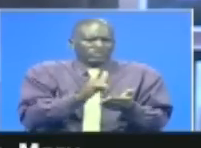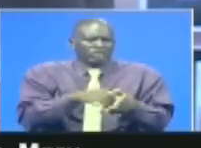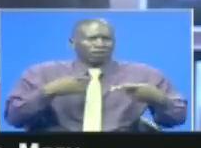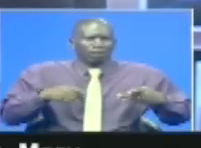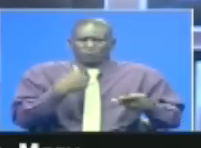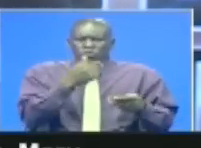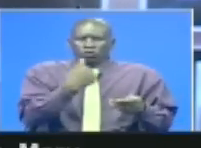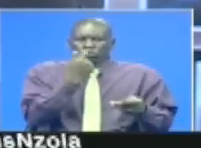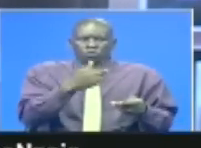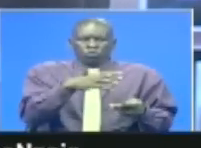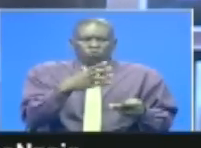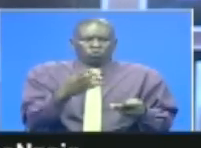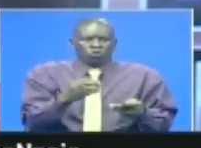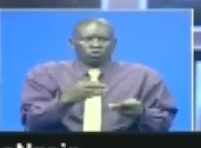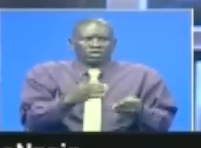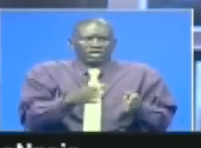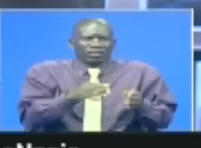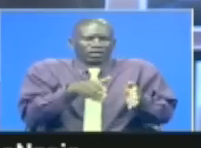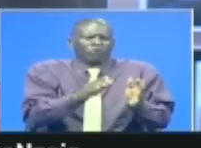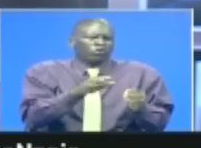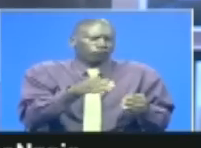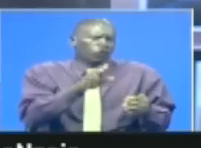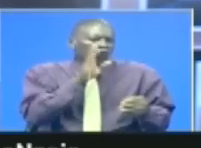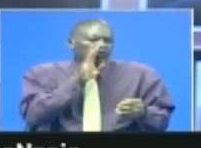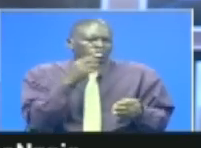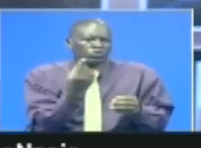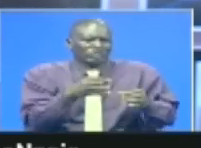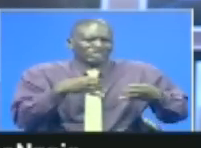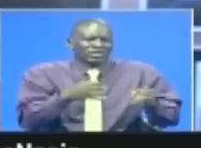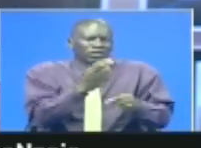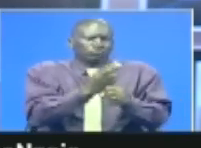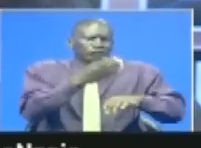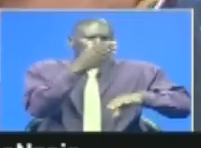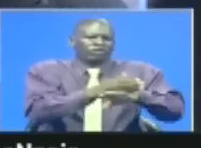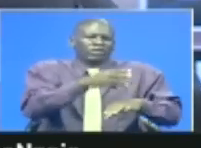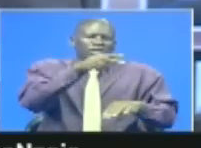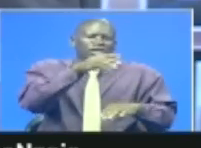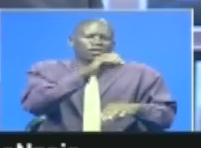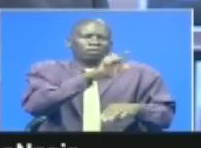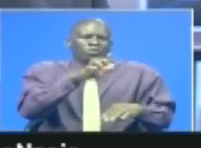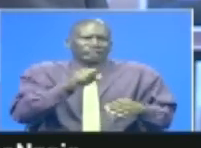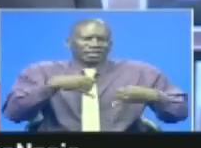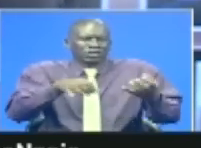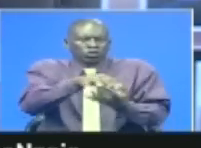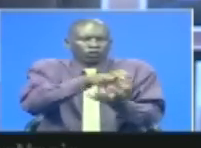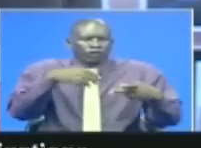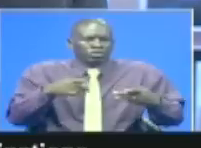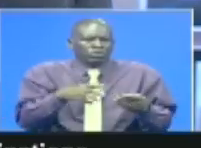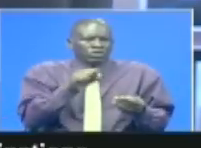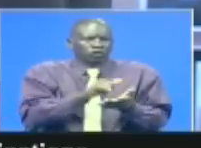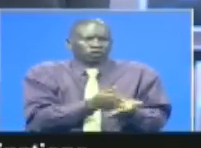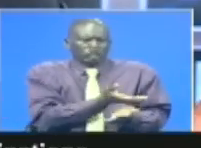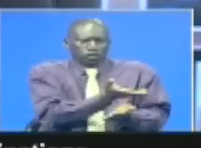to that extent of propaganda and trying to use fake polls is to try and confuse the masses so that those who